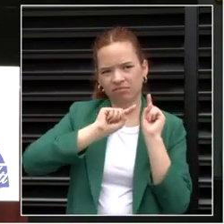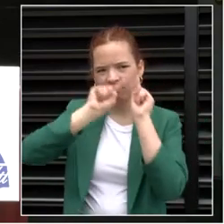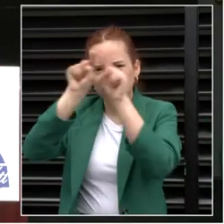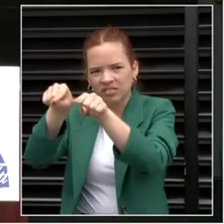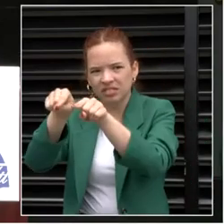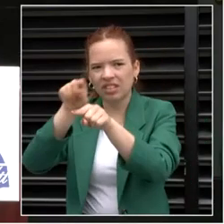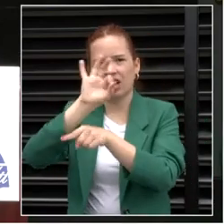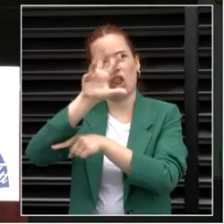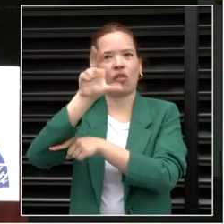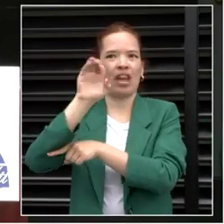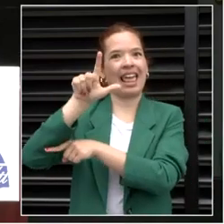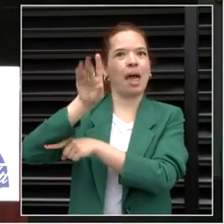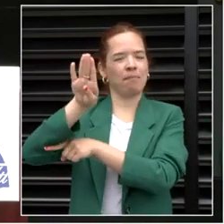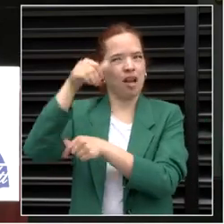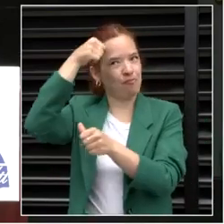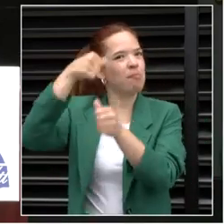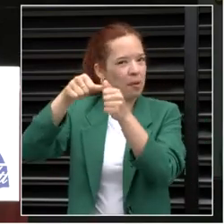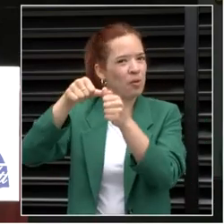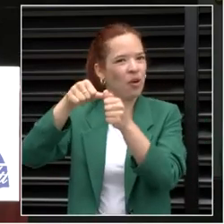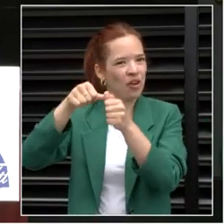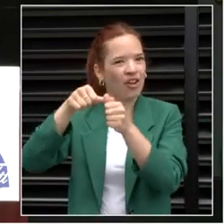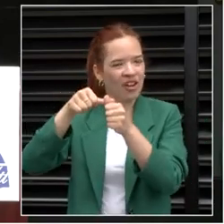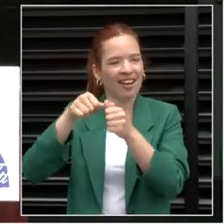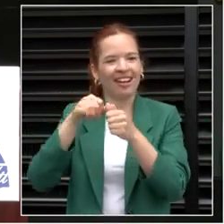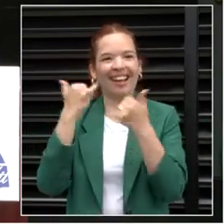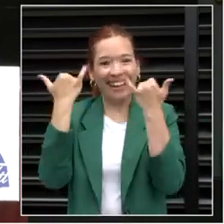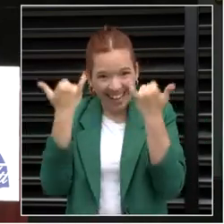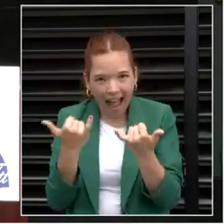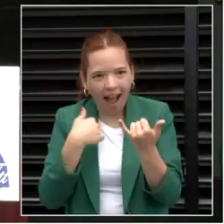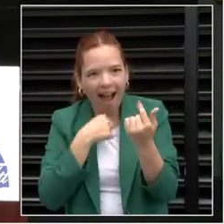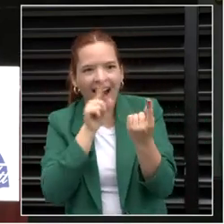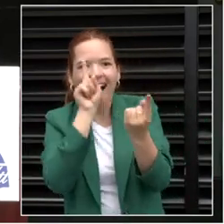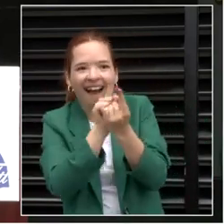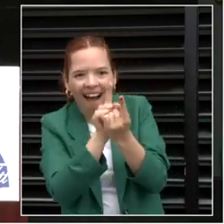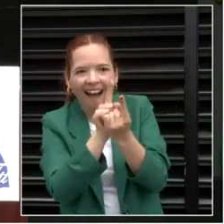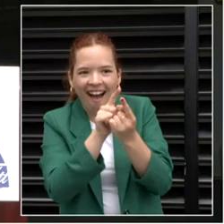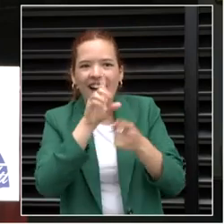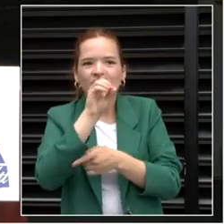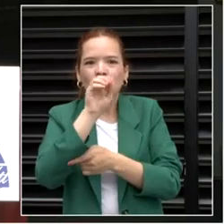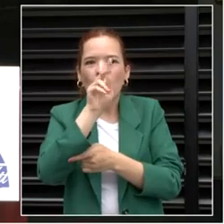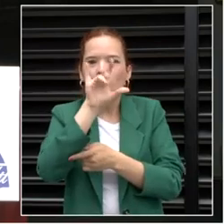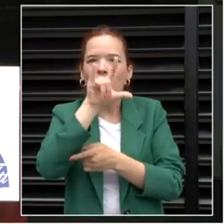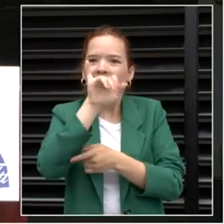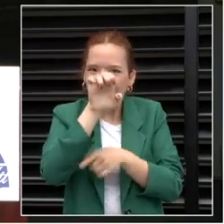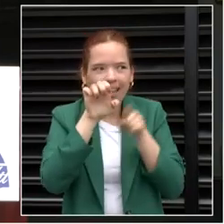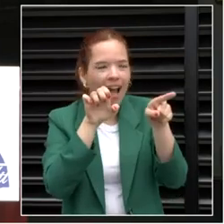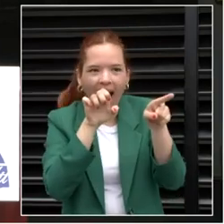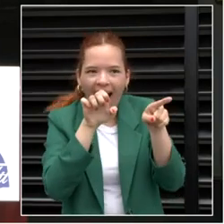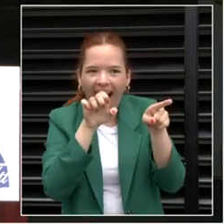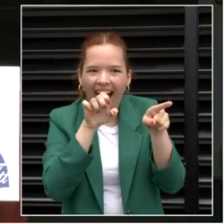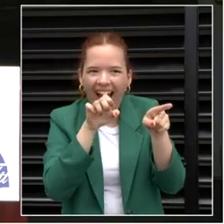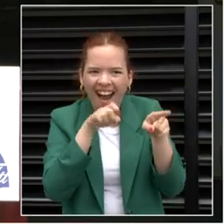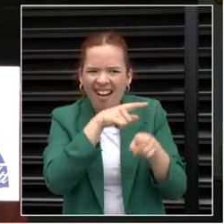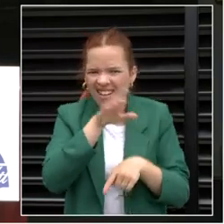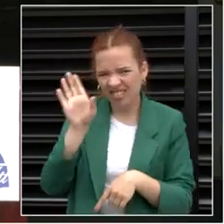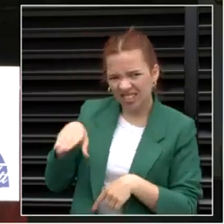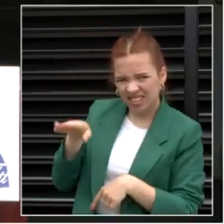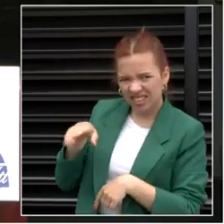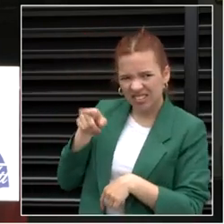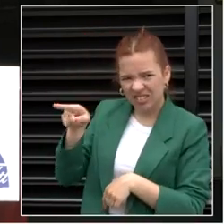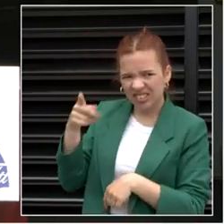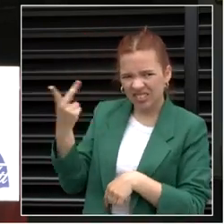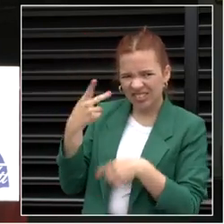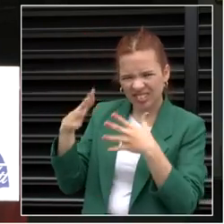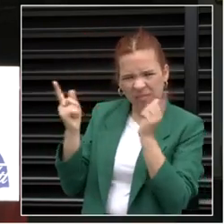today, she said, have we ever met before? And I said, yeah, I think about